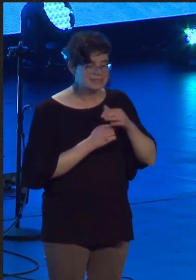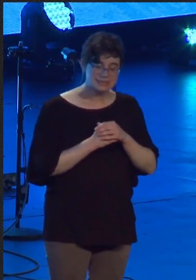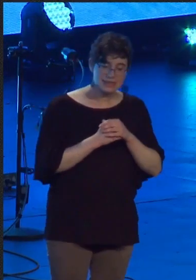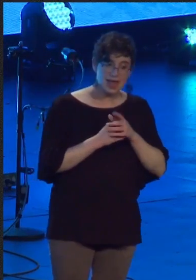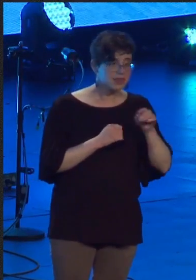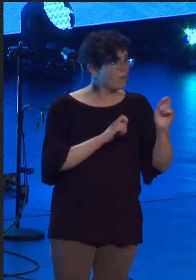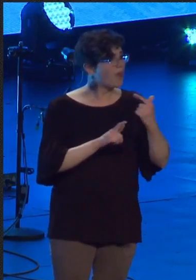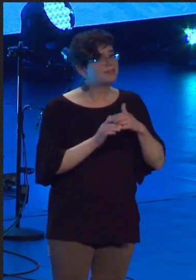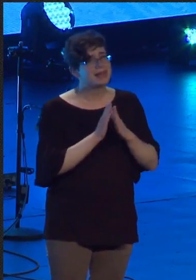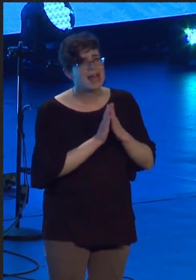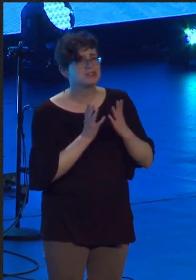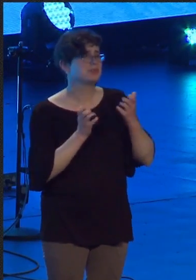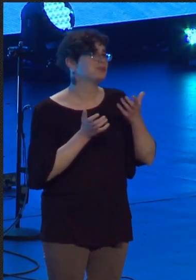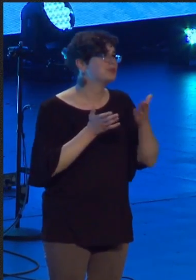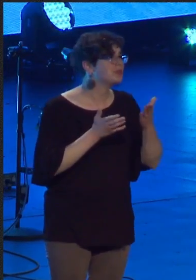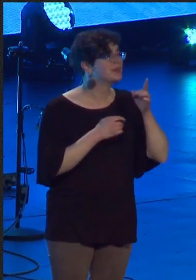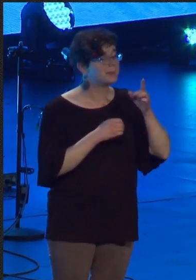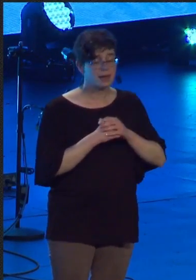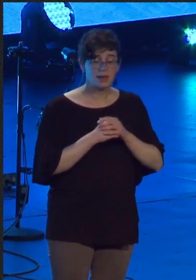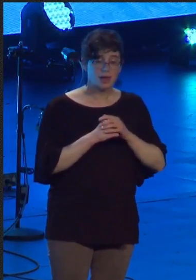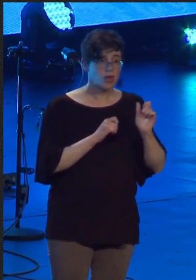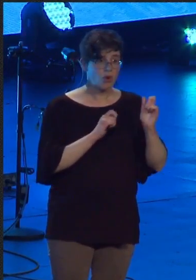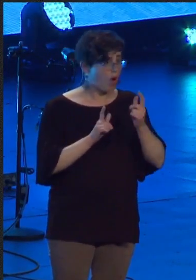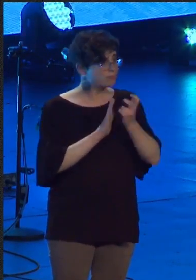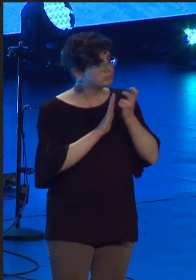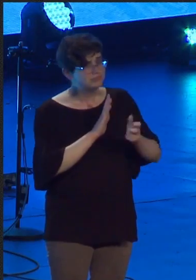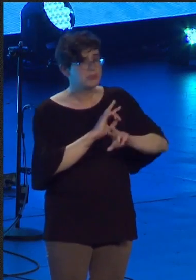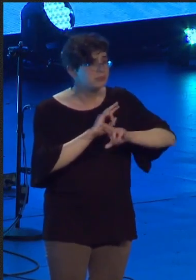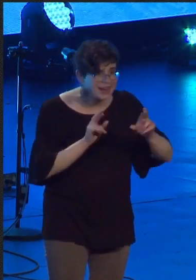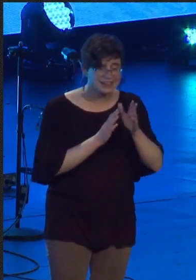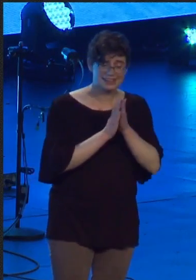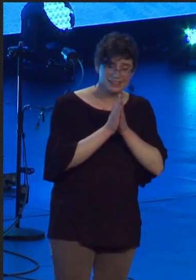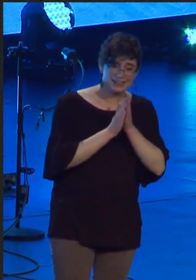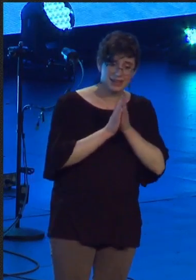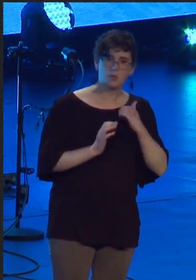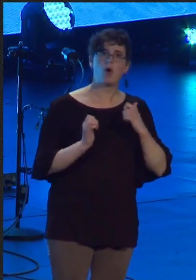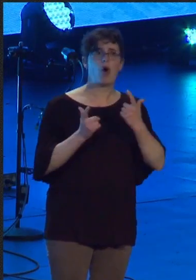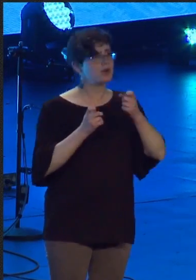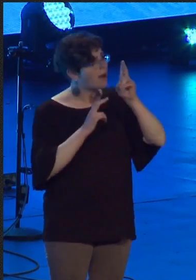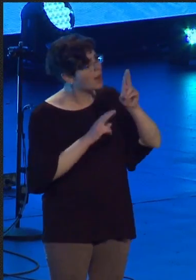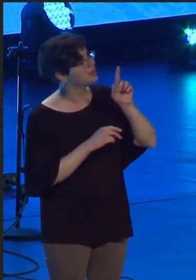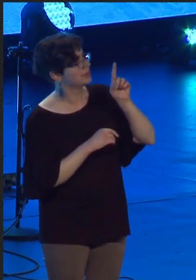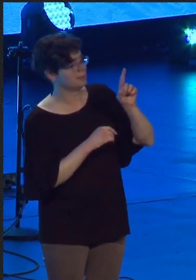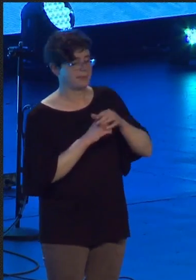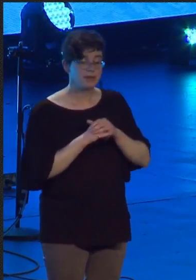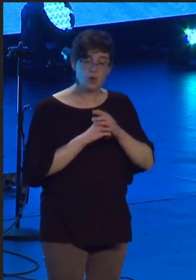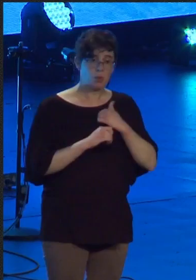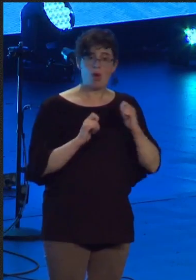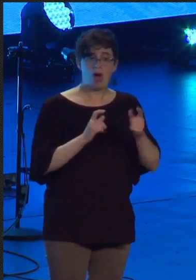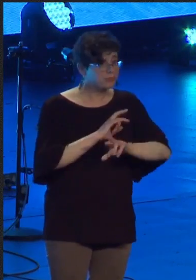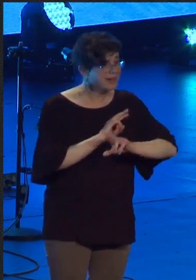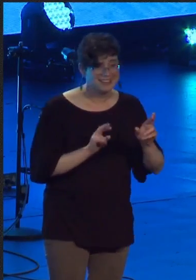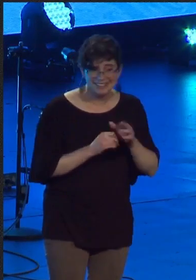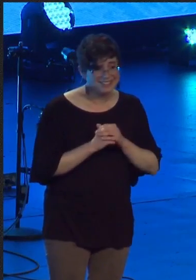they all have a passion to serve him and seek him. And we're all in to make sure that we're all seeking to honor him and live our lives for Christ. So yeah, we are all in on